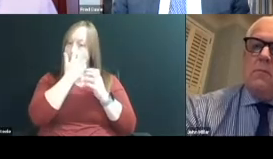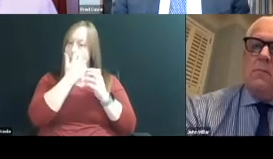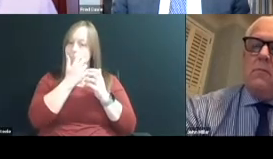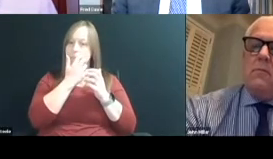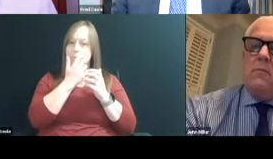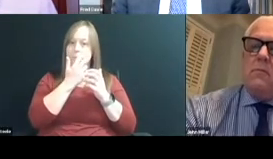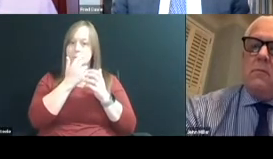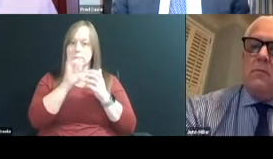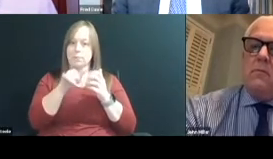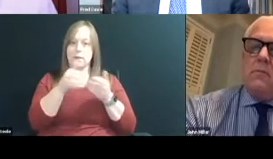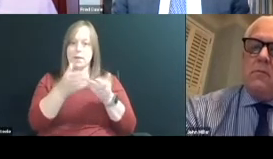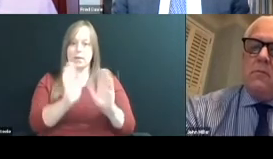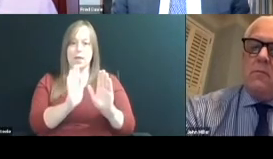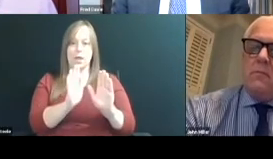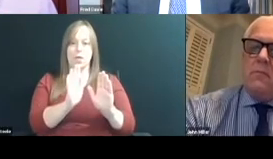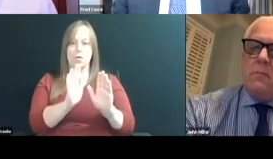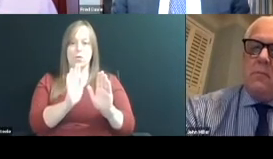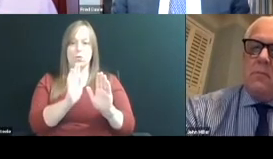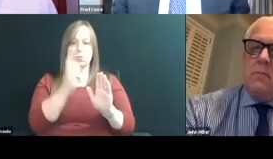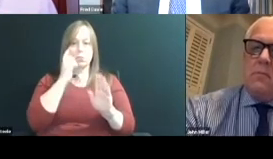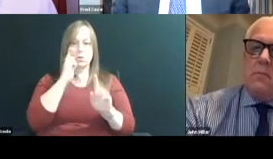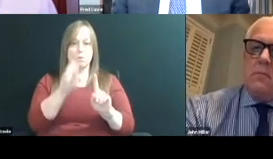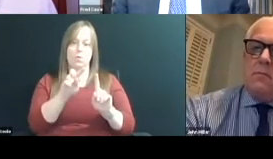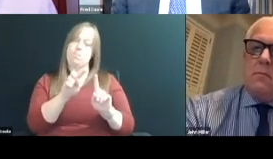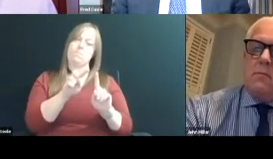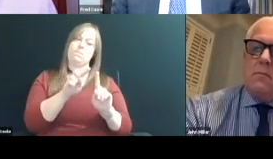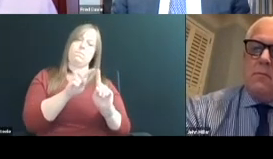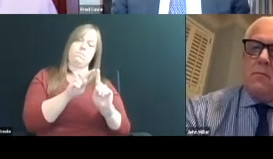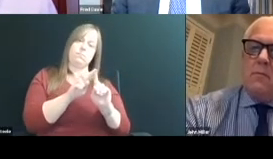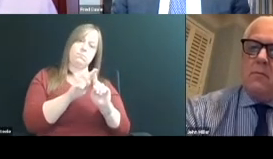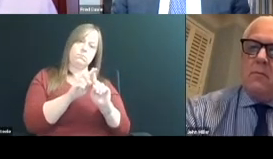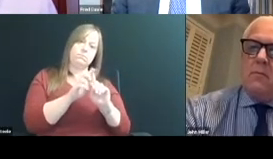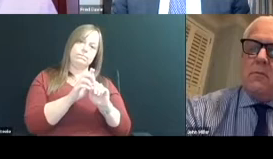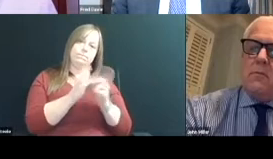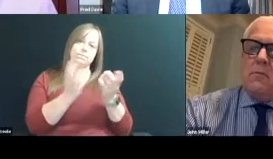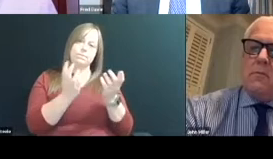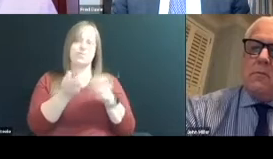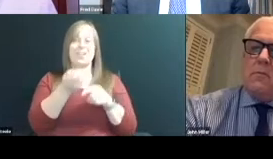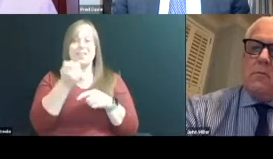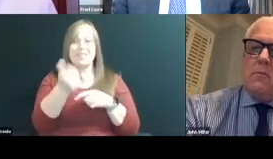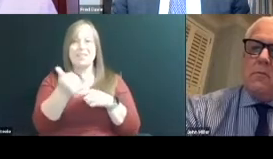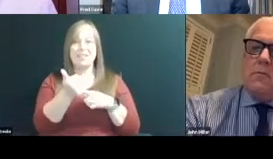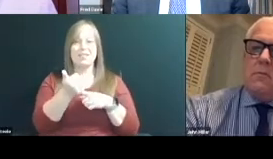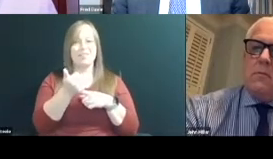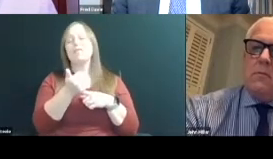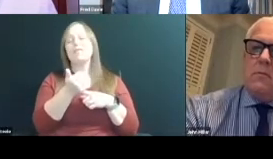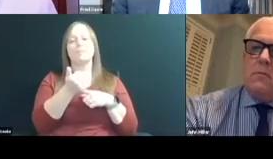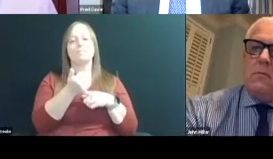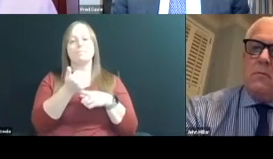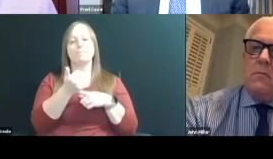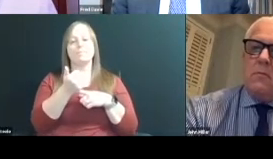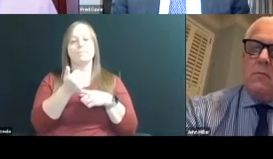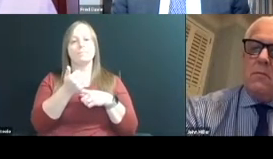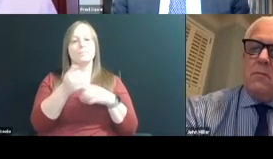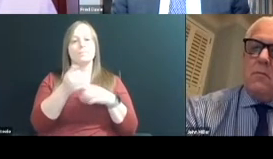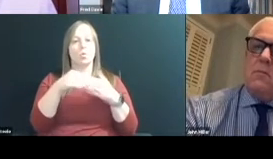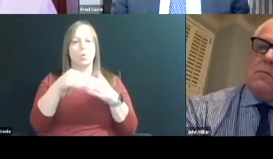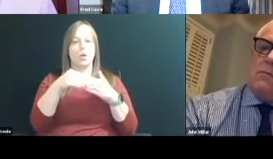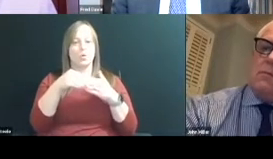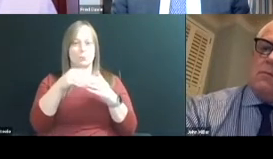given that it allows for very little wiggle room, if you